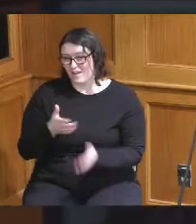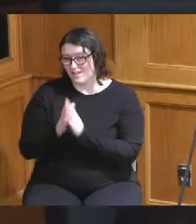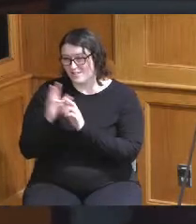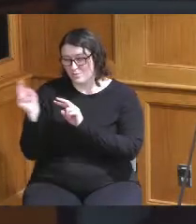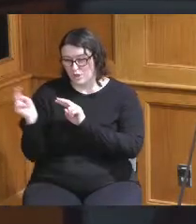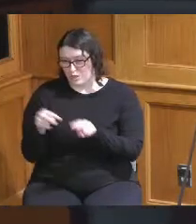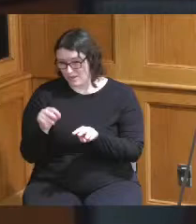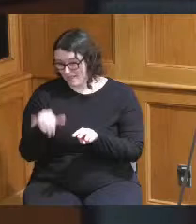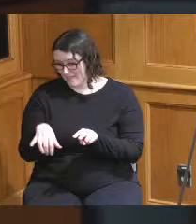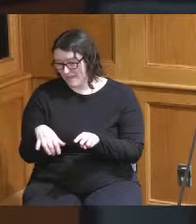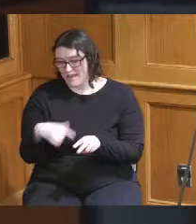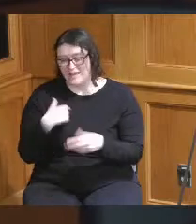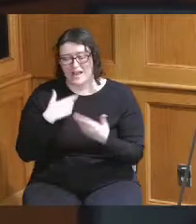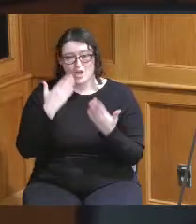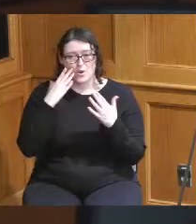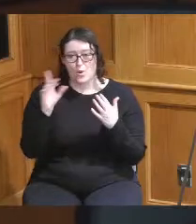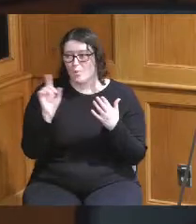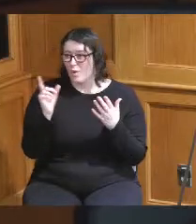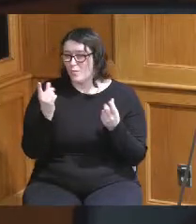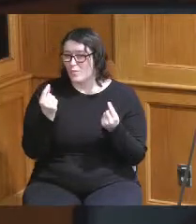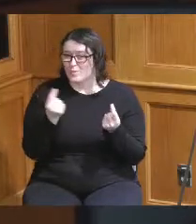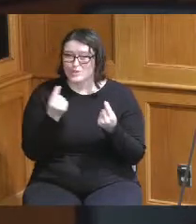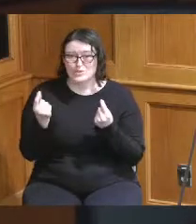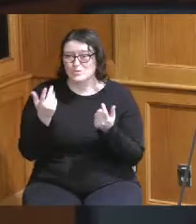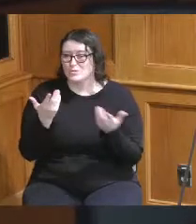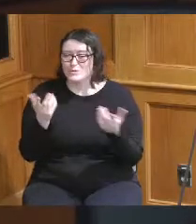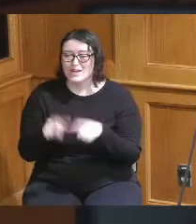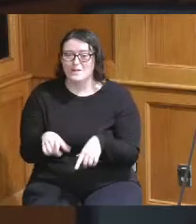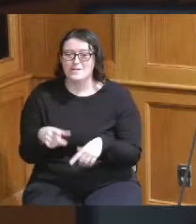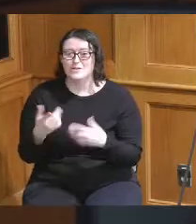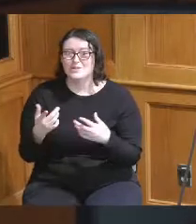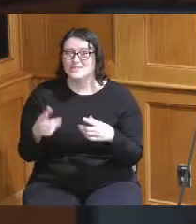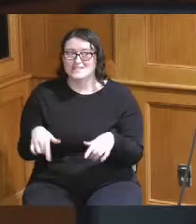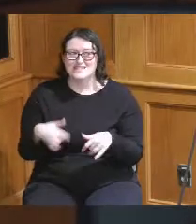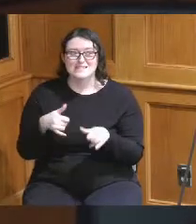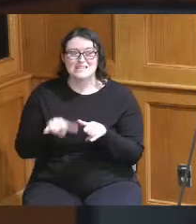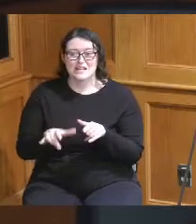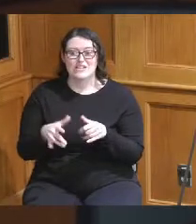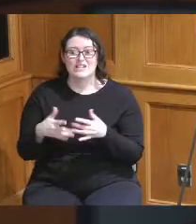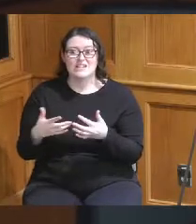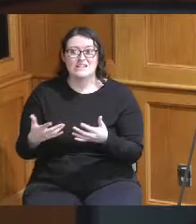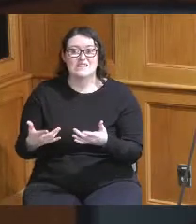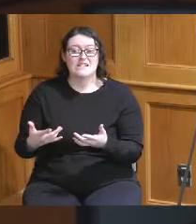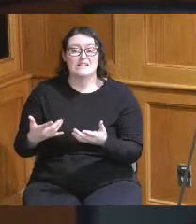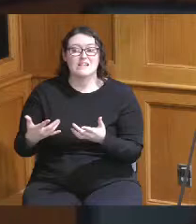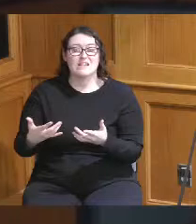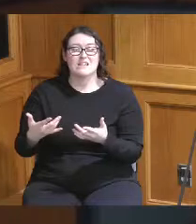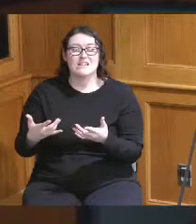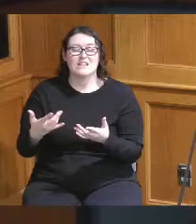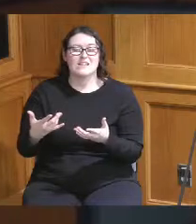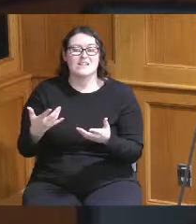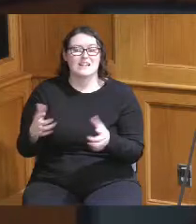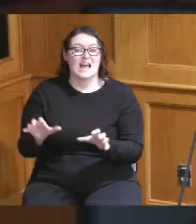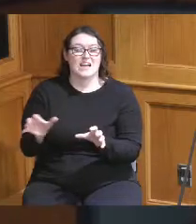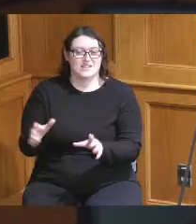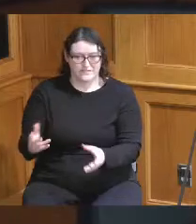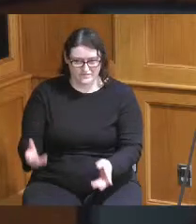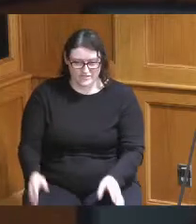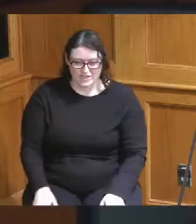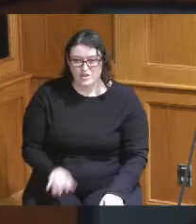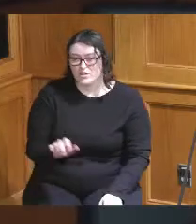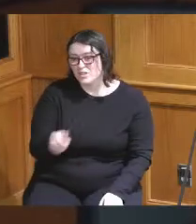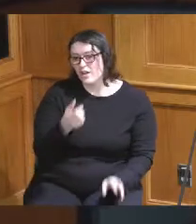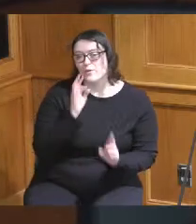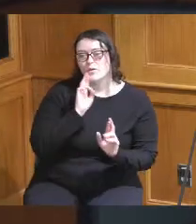I don't know where that's going to go, but that's still in the hopper, rolling around a little bit. And then there's another report, Commissioner, that's